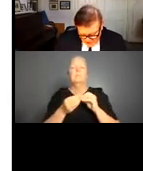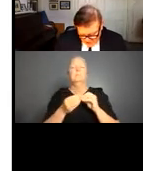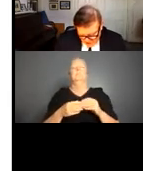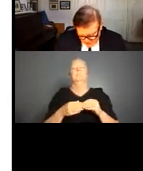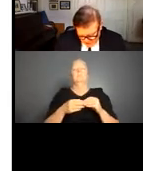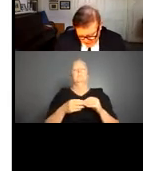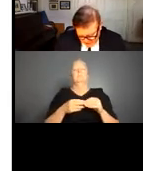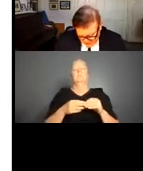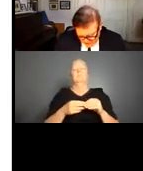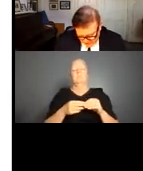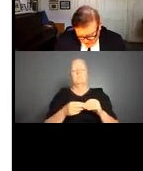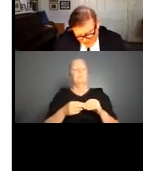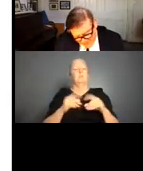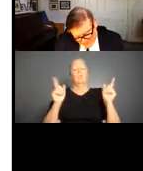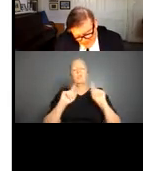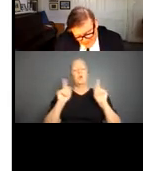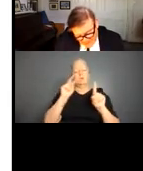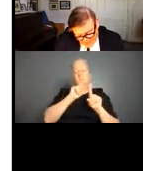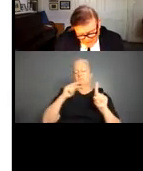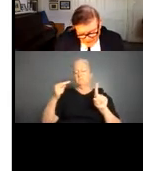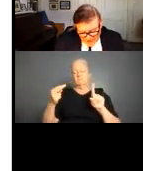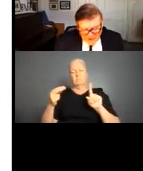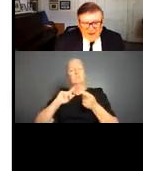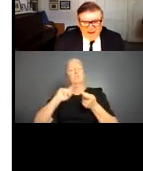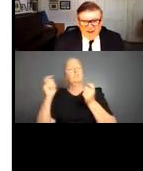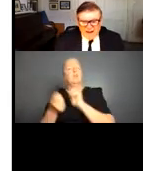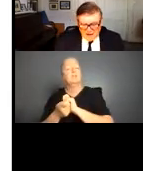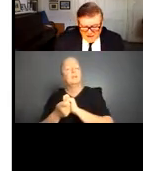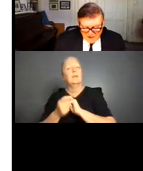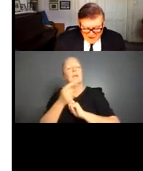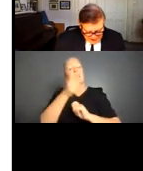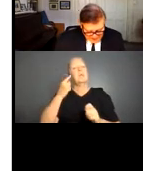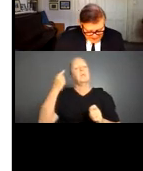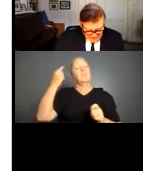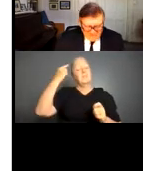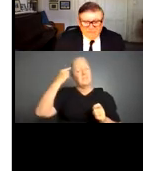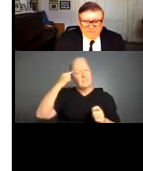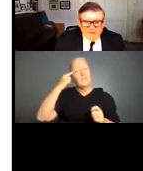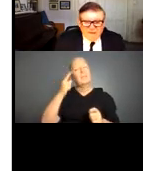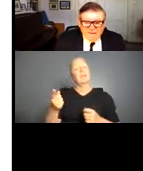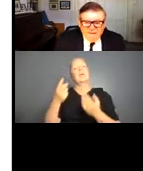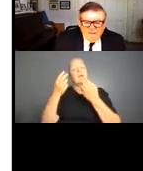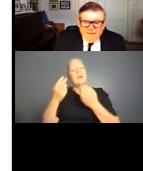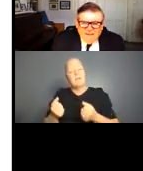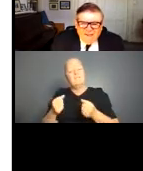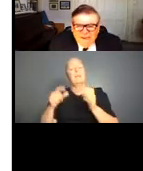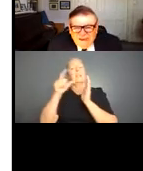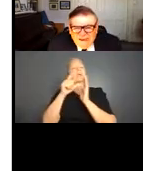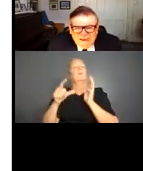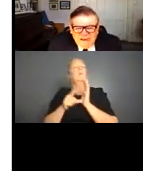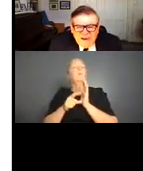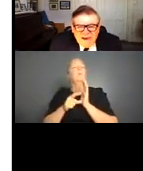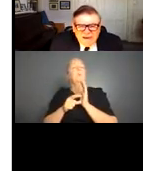paradigm shift, because everyone, as you said rightly, is presumed to have legal capacity irrespective of whether they have a mental